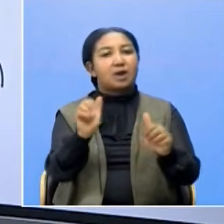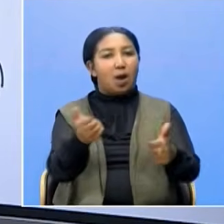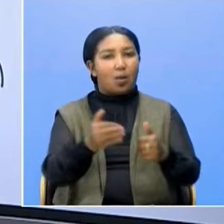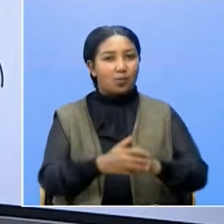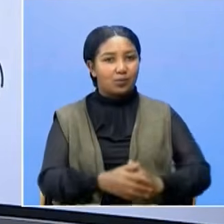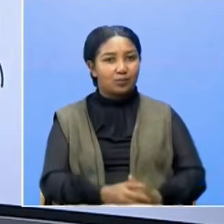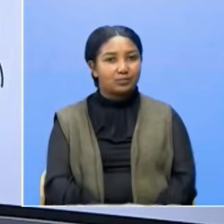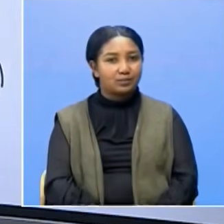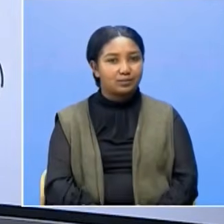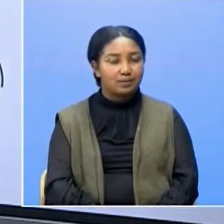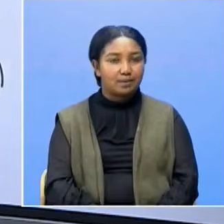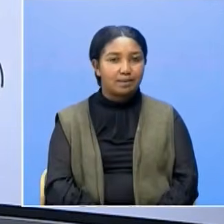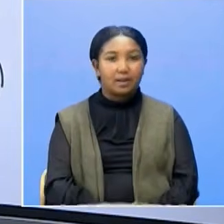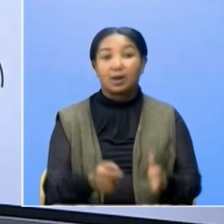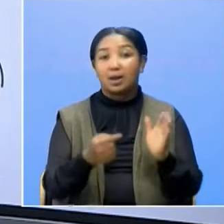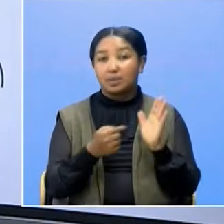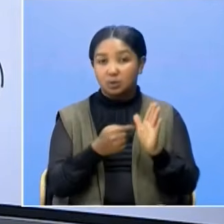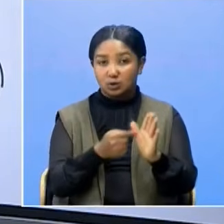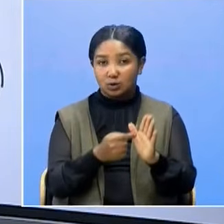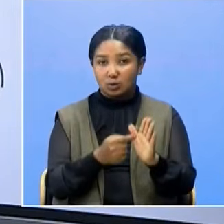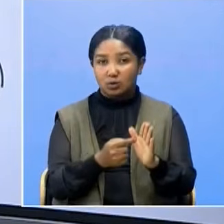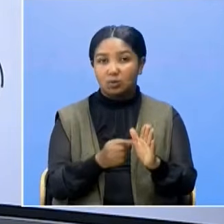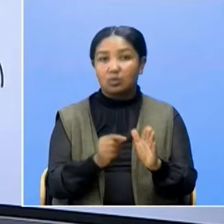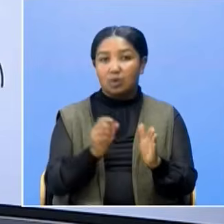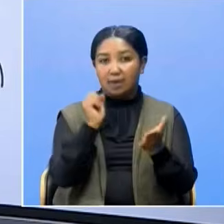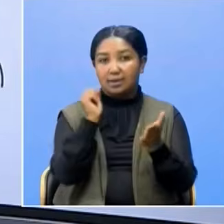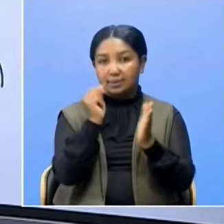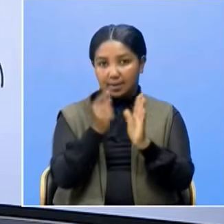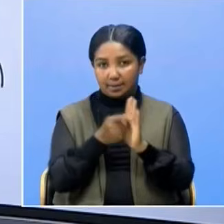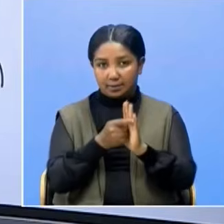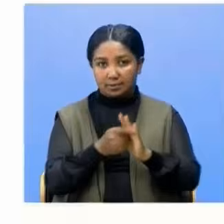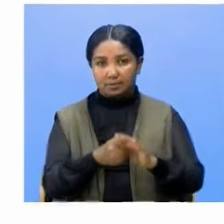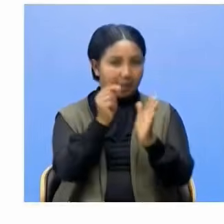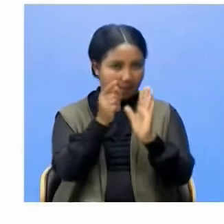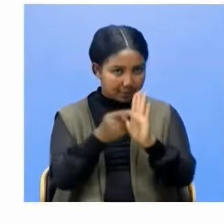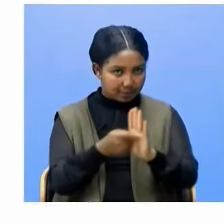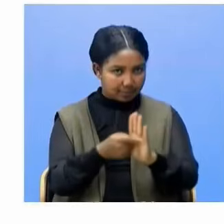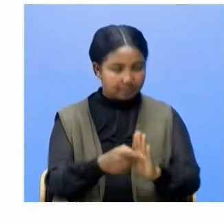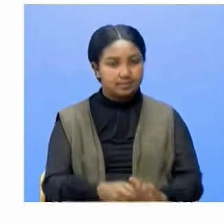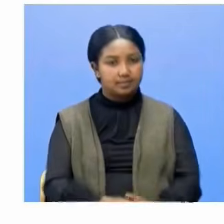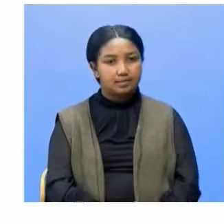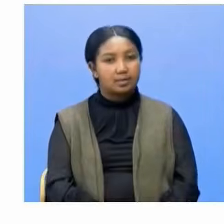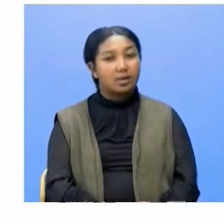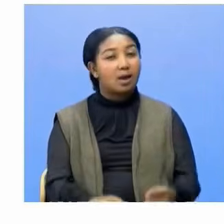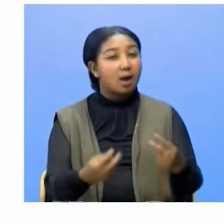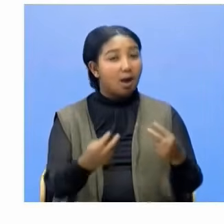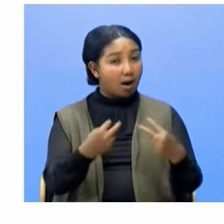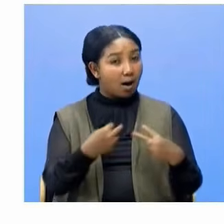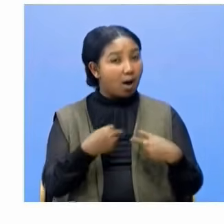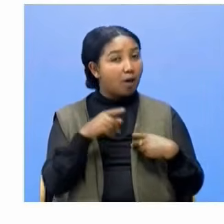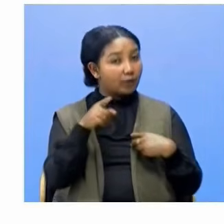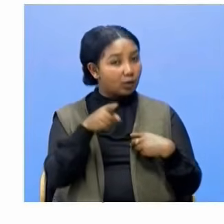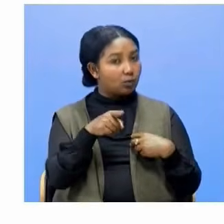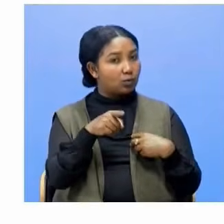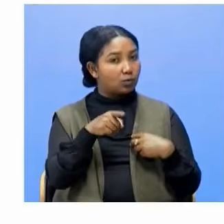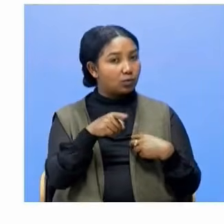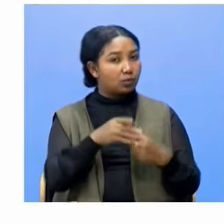Yeah? Let me show you with an example. Okay? Have you